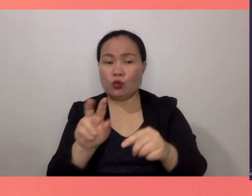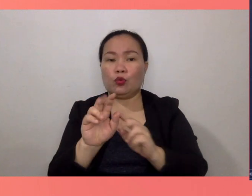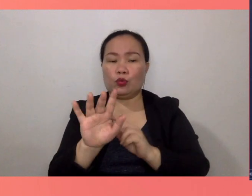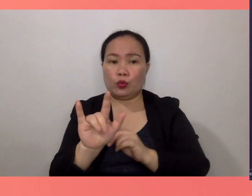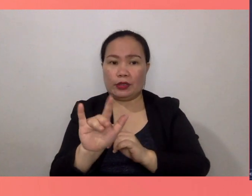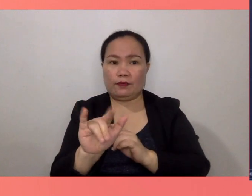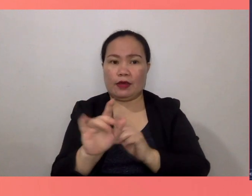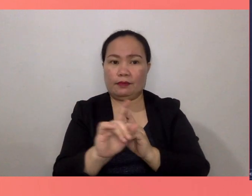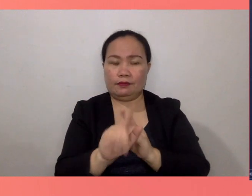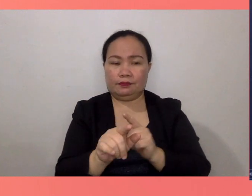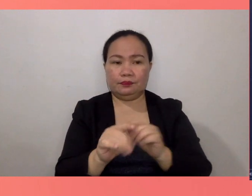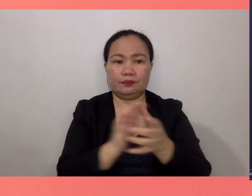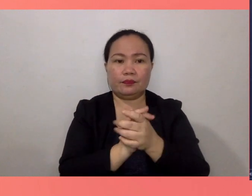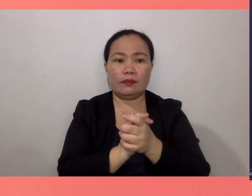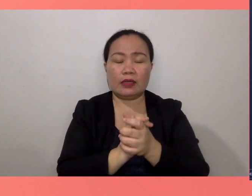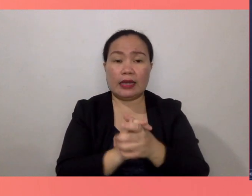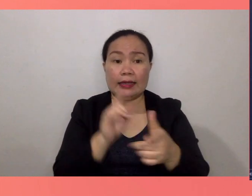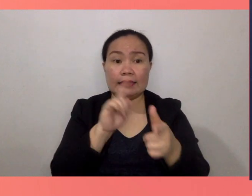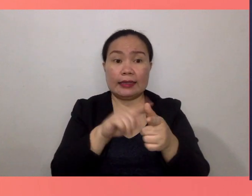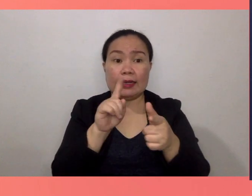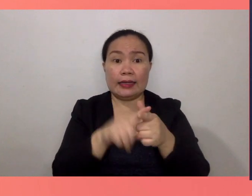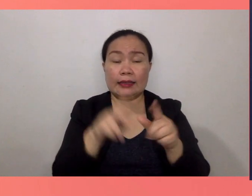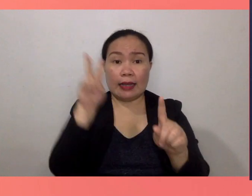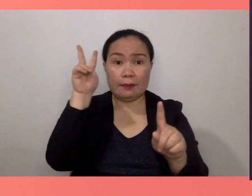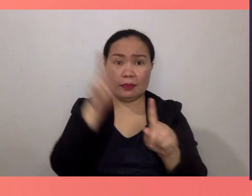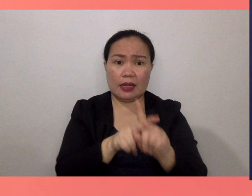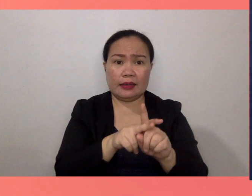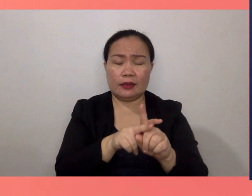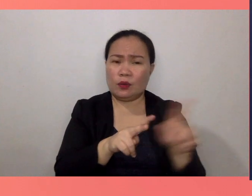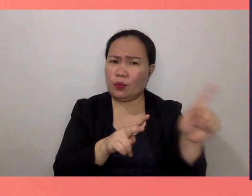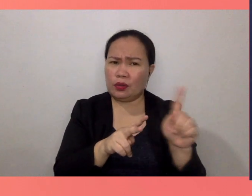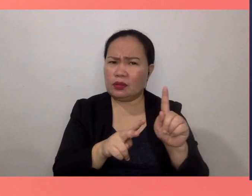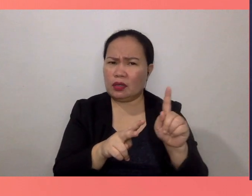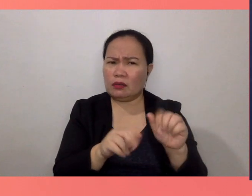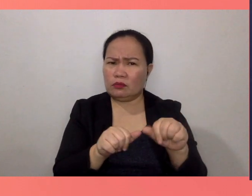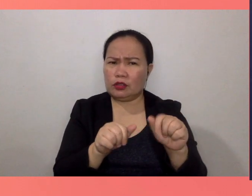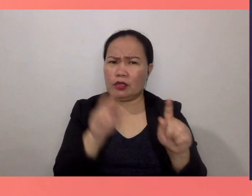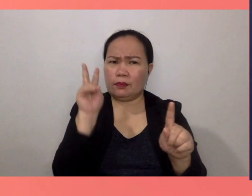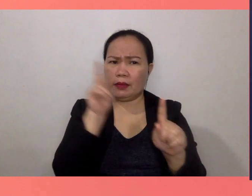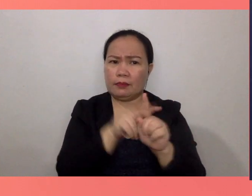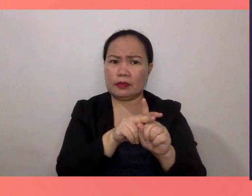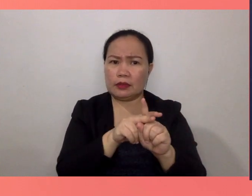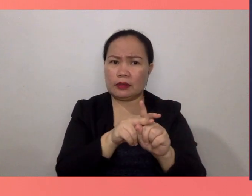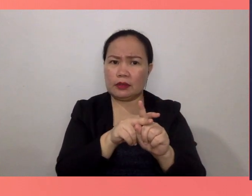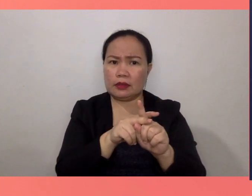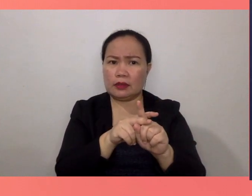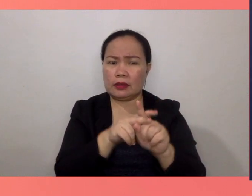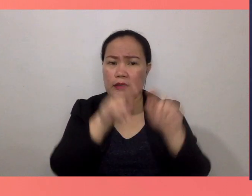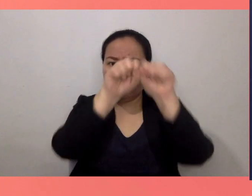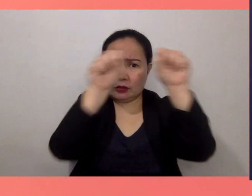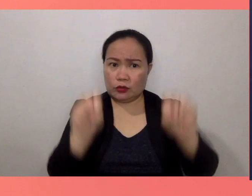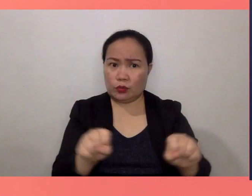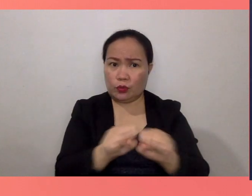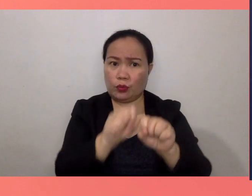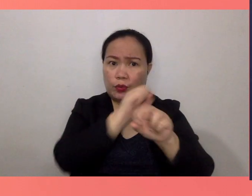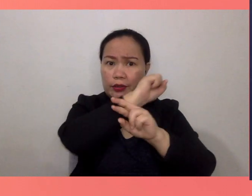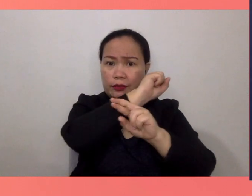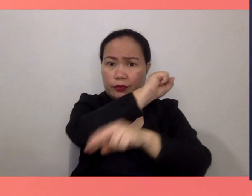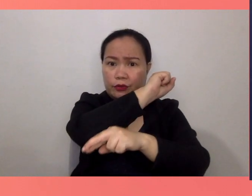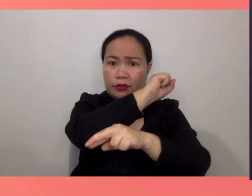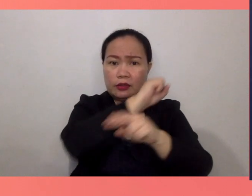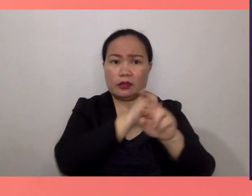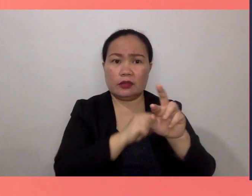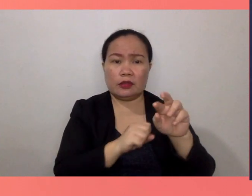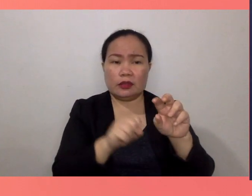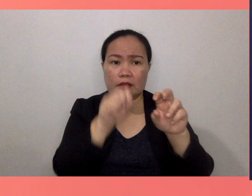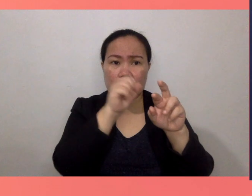so, apply the, anong pwede natin i-apply? Yung square root property. So, applying